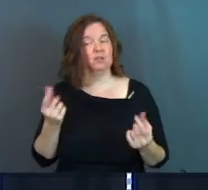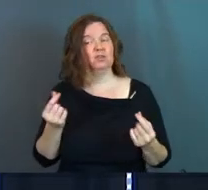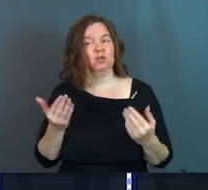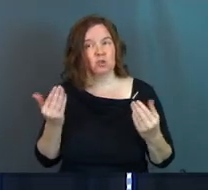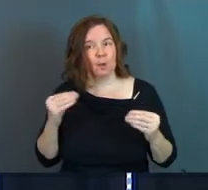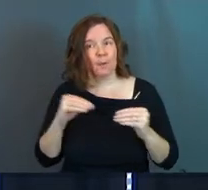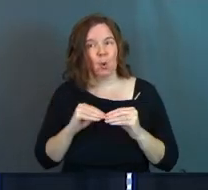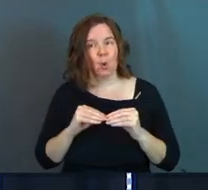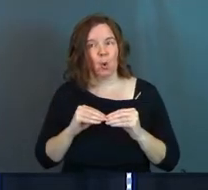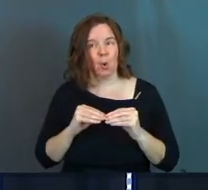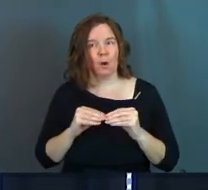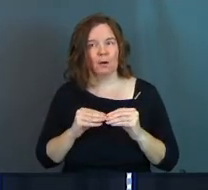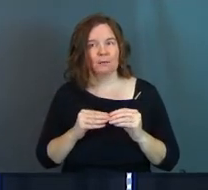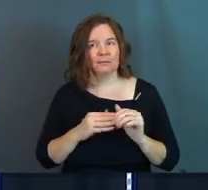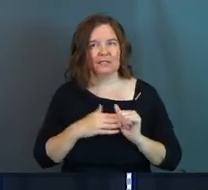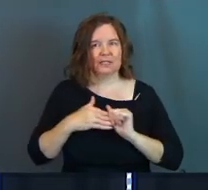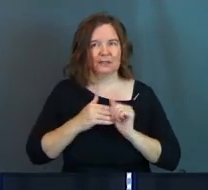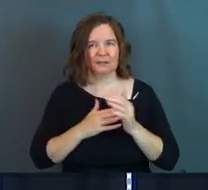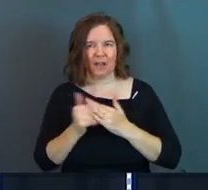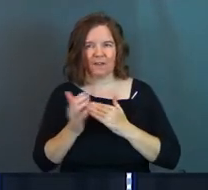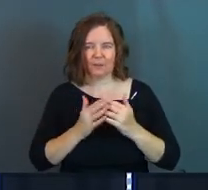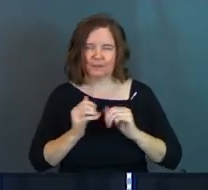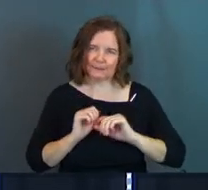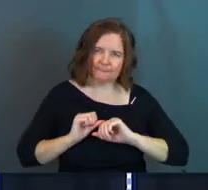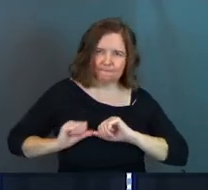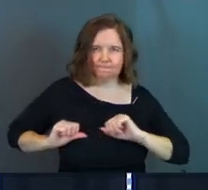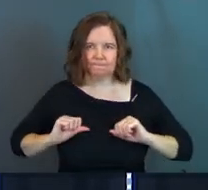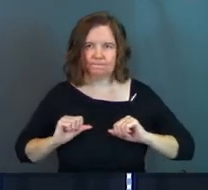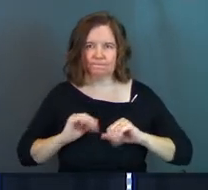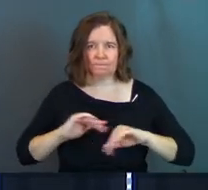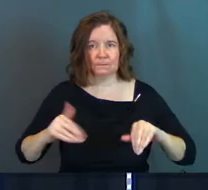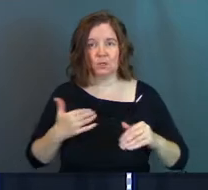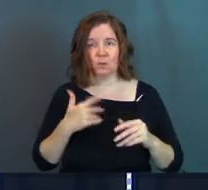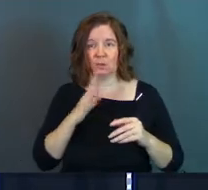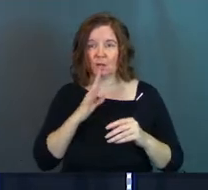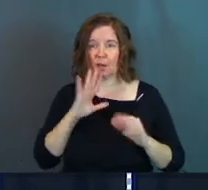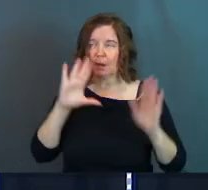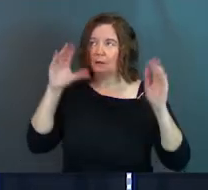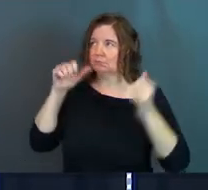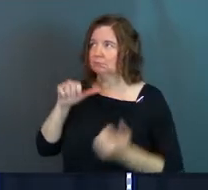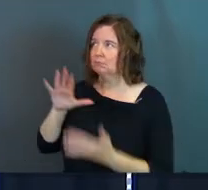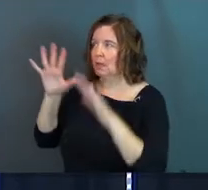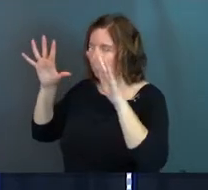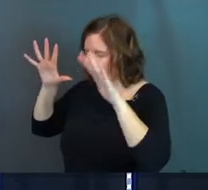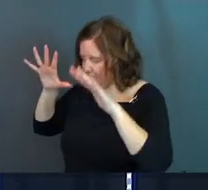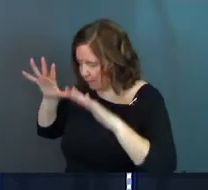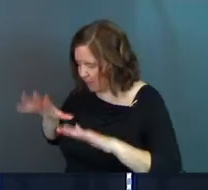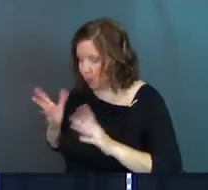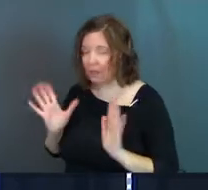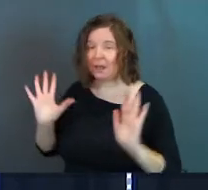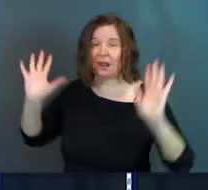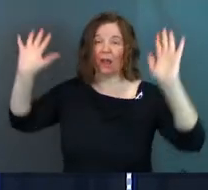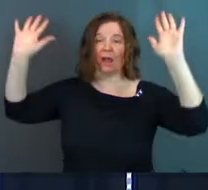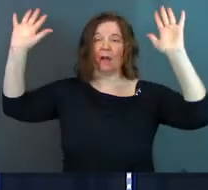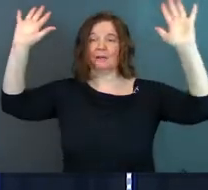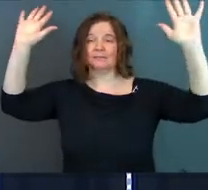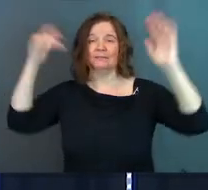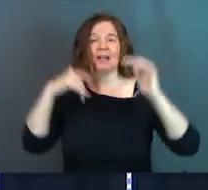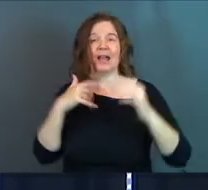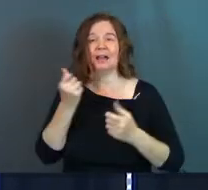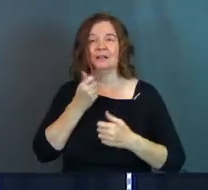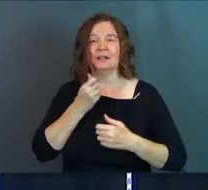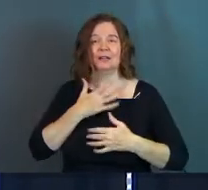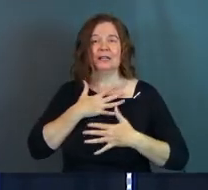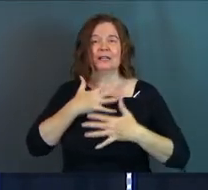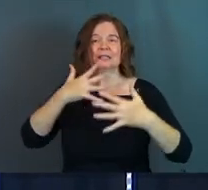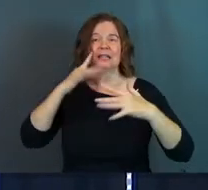go further in your worship. So we've done a lot of talking about bowing before God and hand raising and singing loud, and we've talked